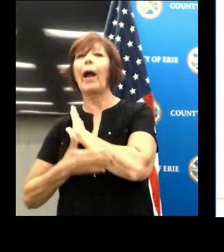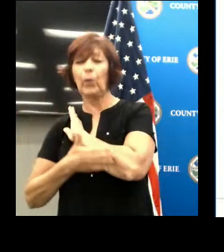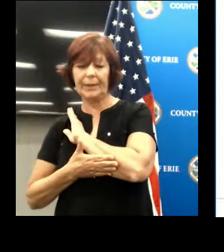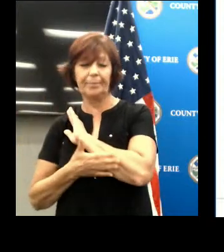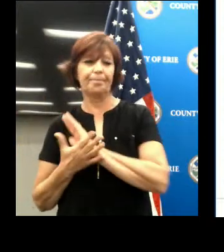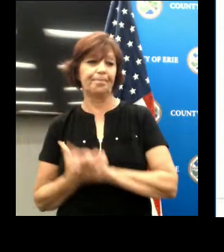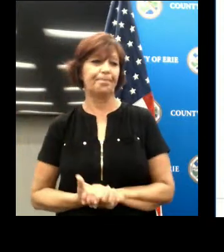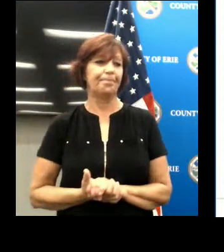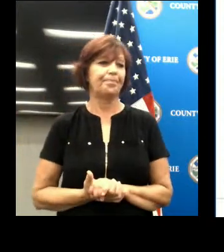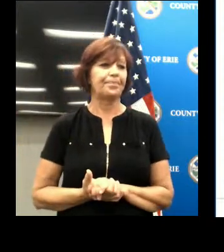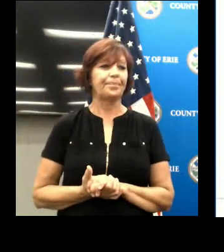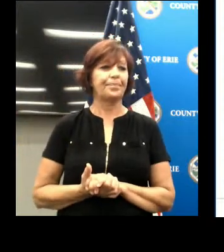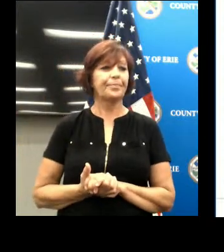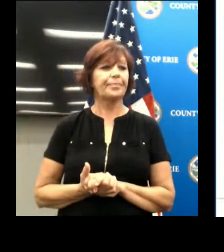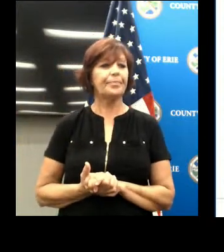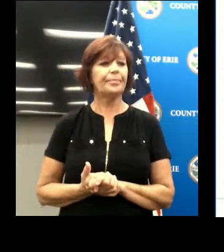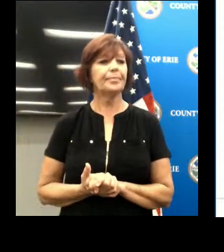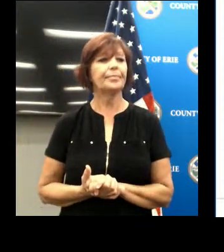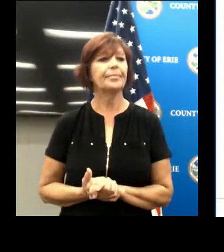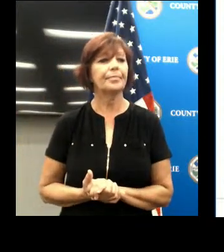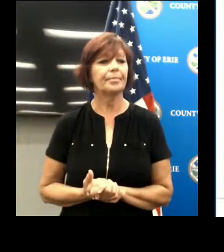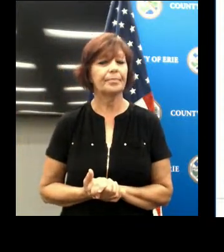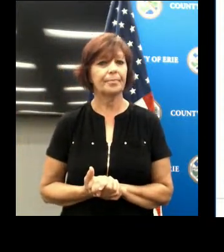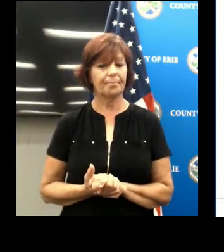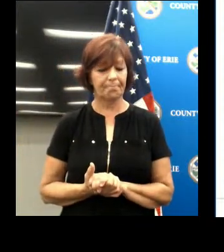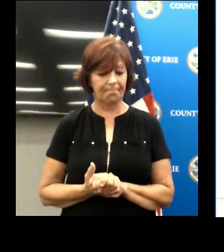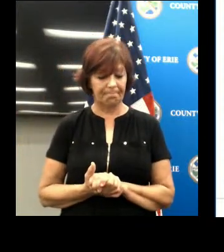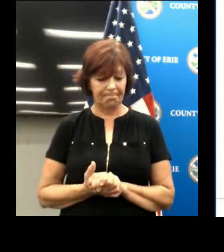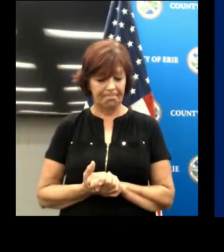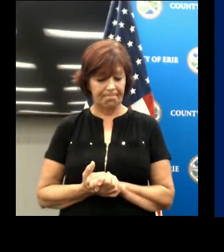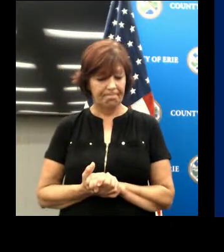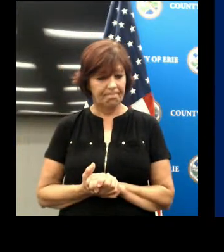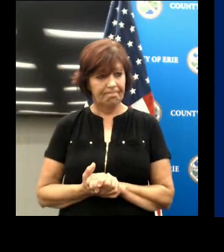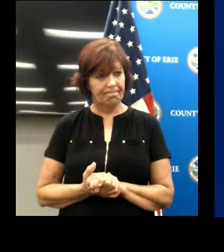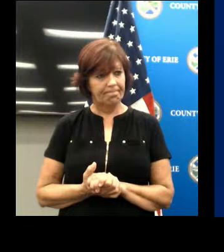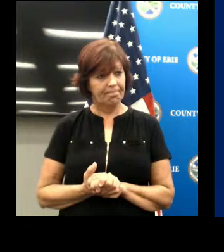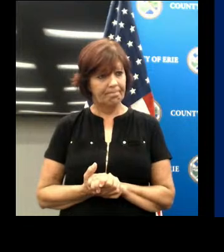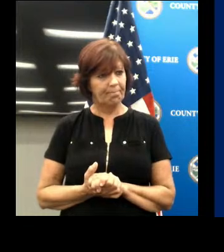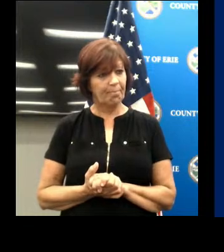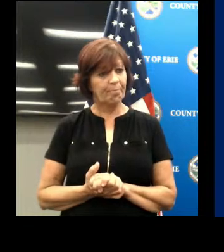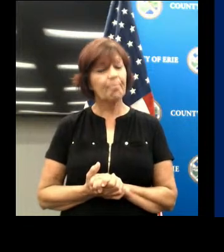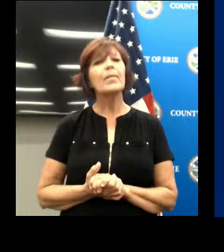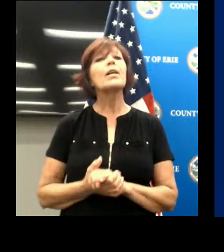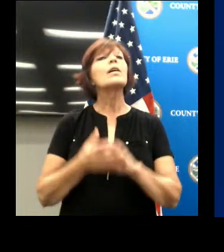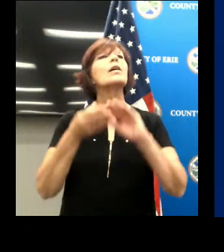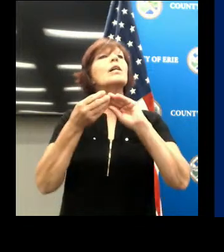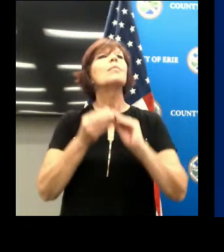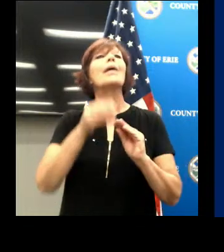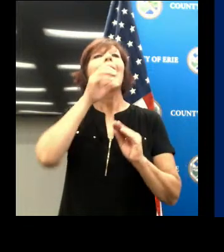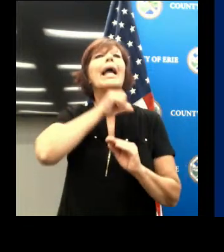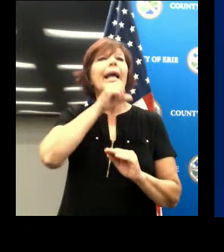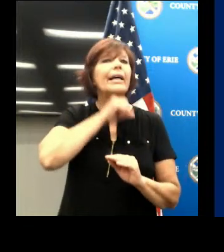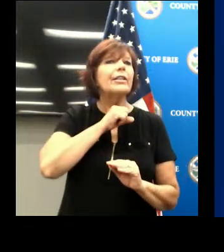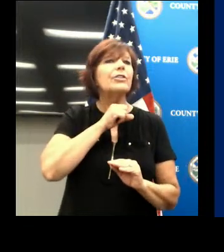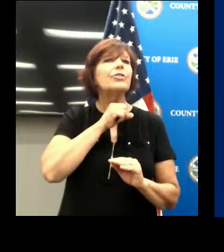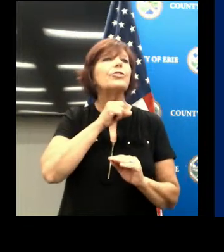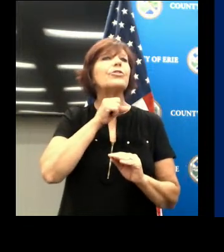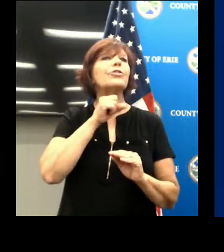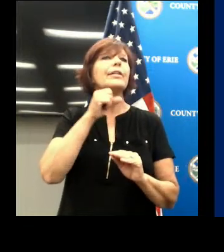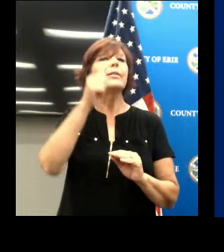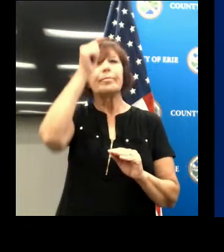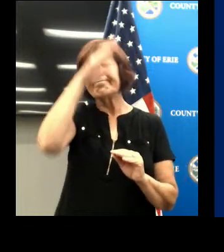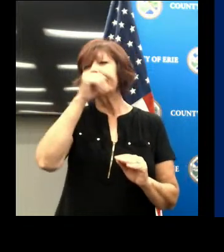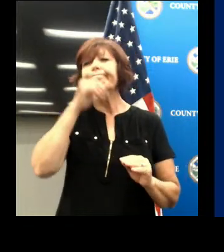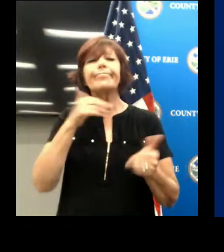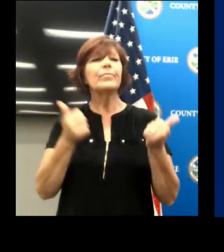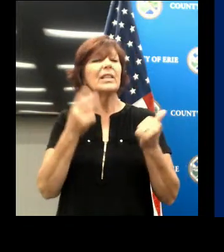of Erie County that are there for COVID-19. Cases by age and gender, you've seen this before, hasn't